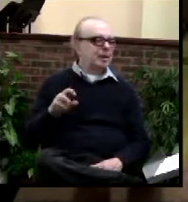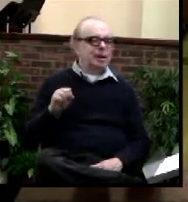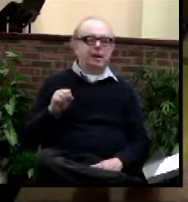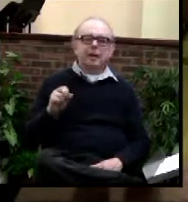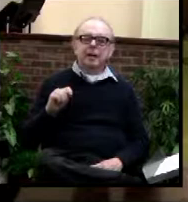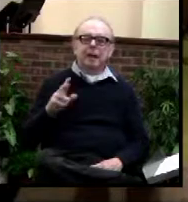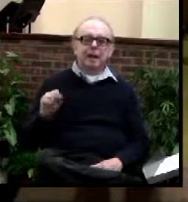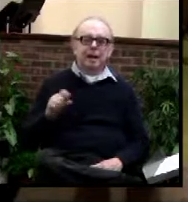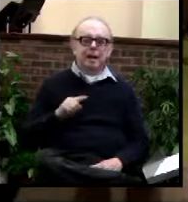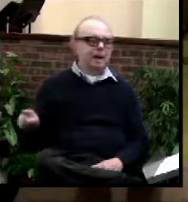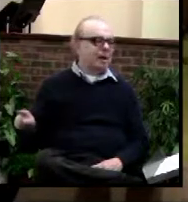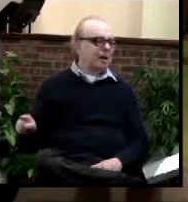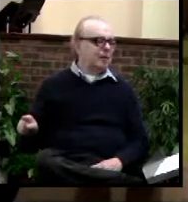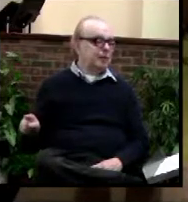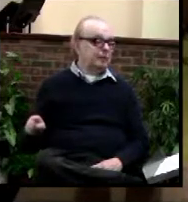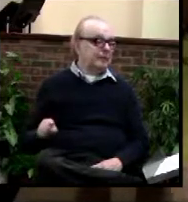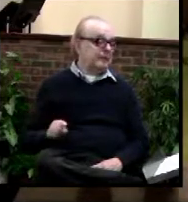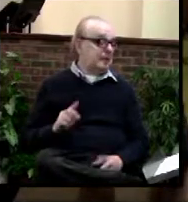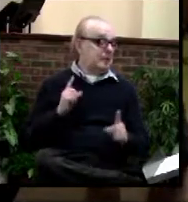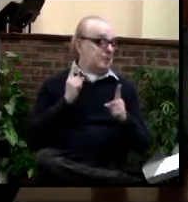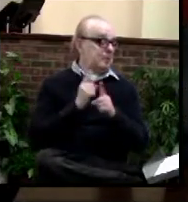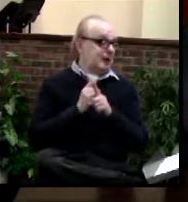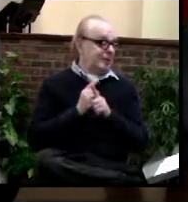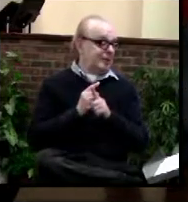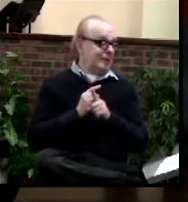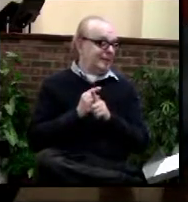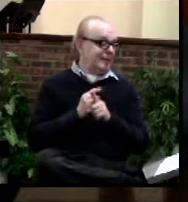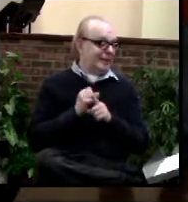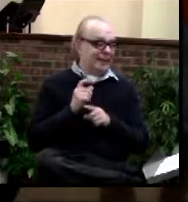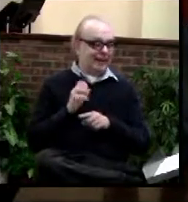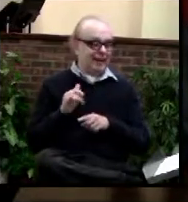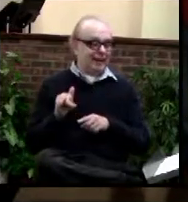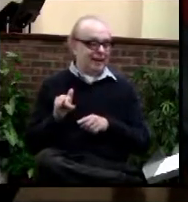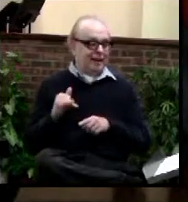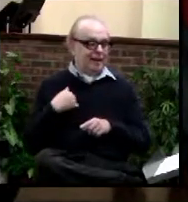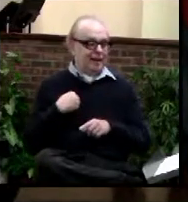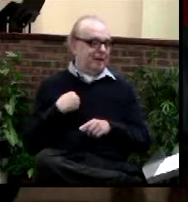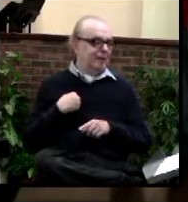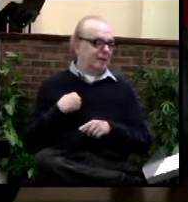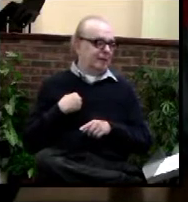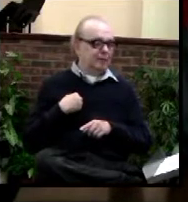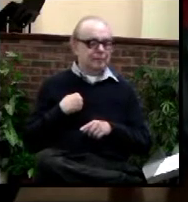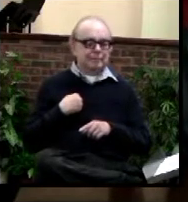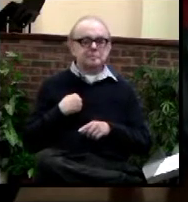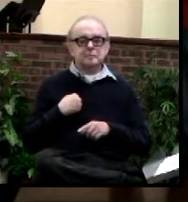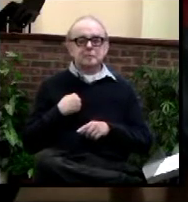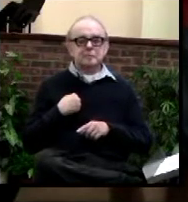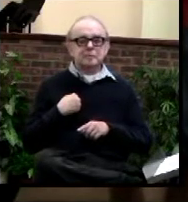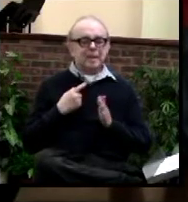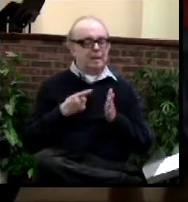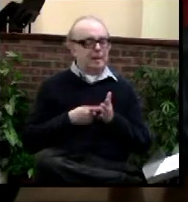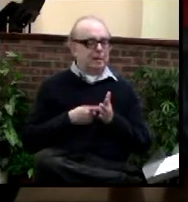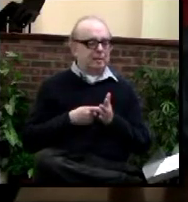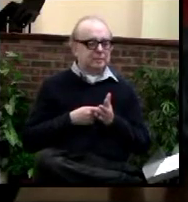Those were in style. And we were styling and profiling. And we looked